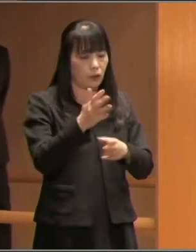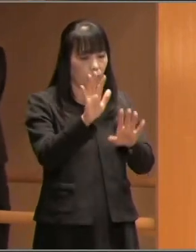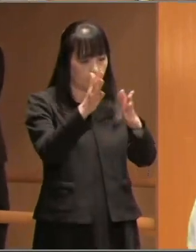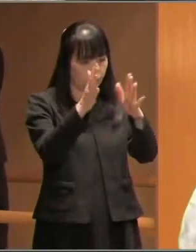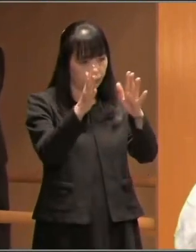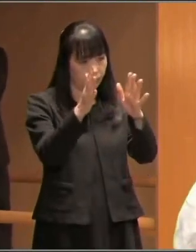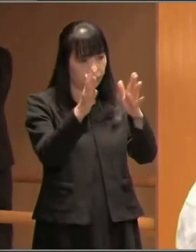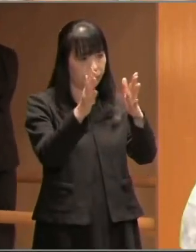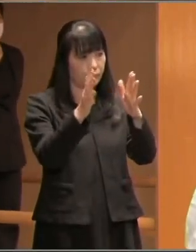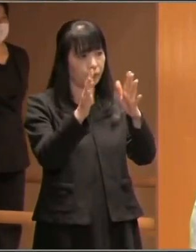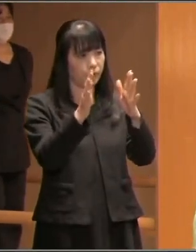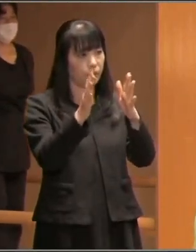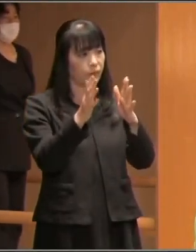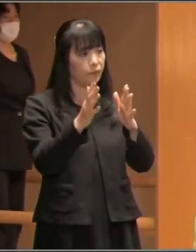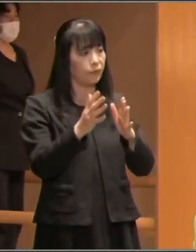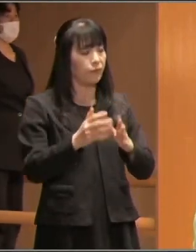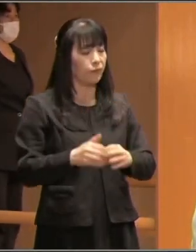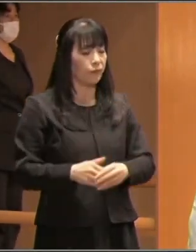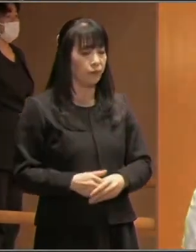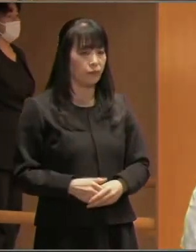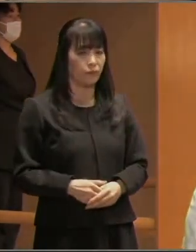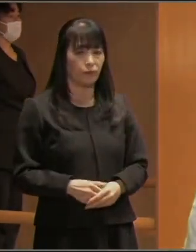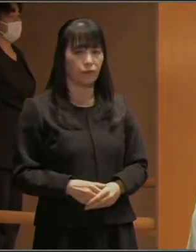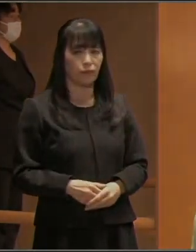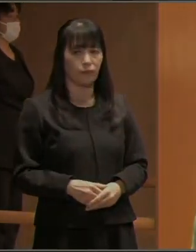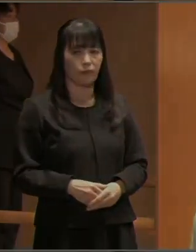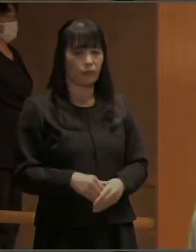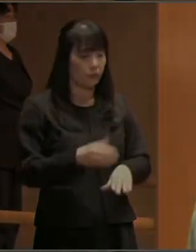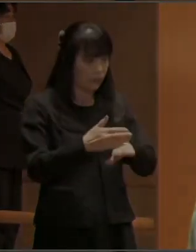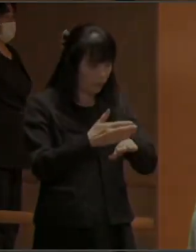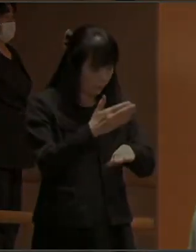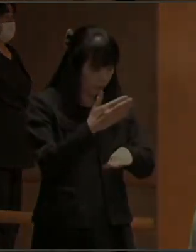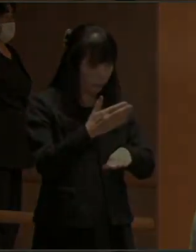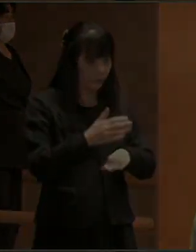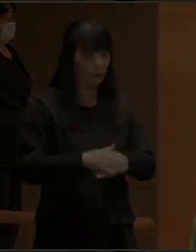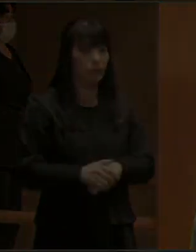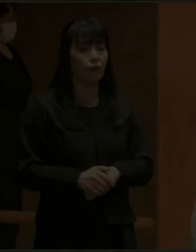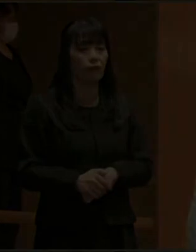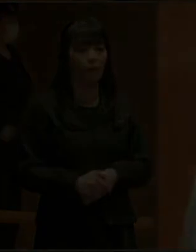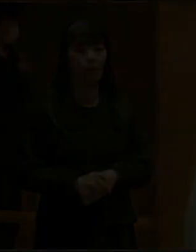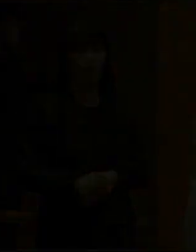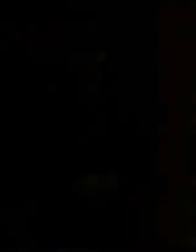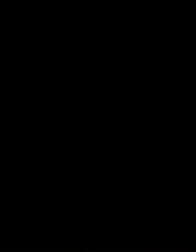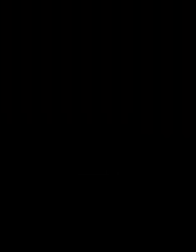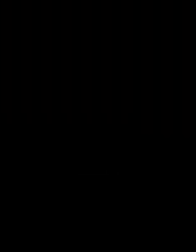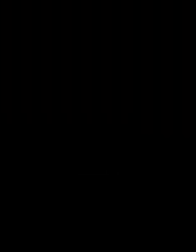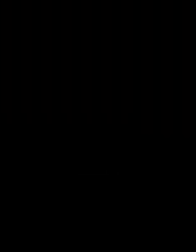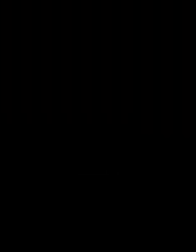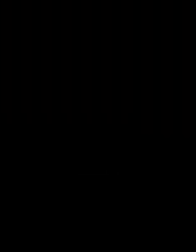Dr. Usuki, thank you very much. Please give him big hands again.